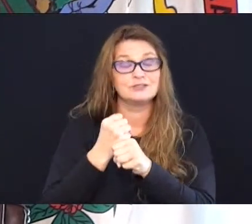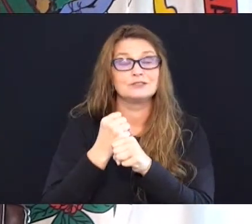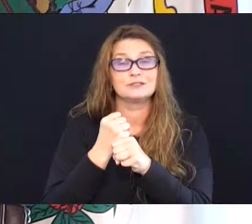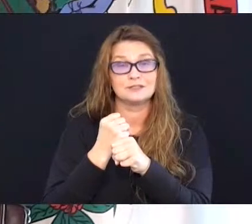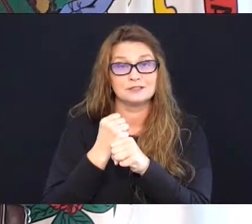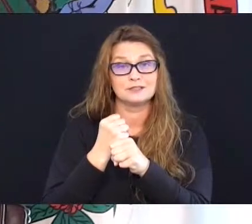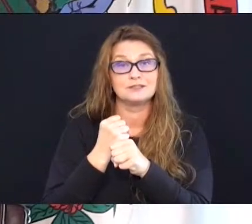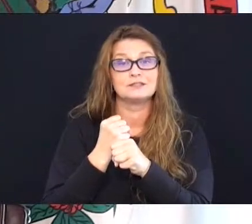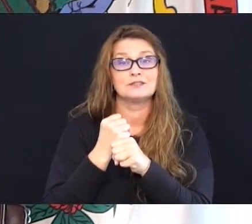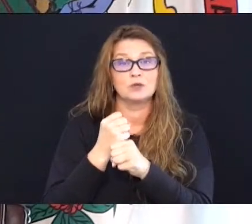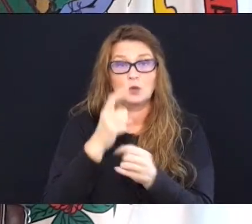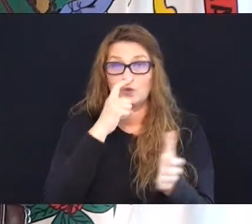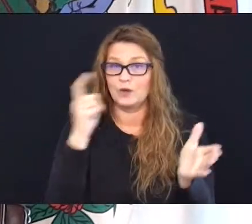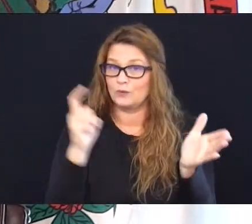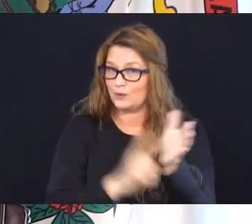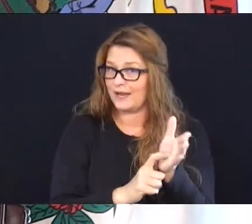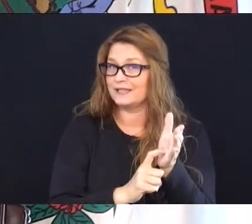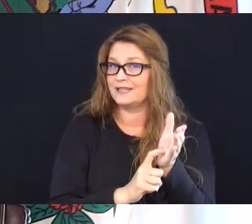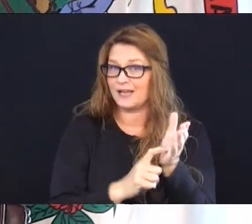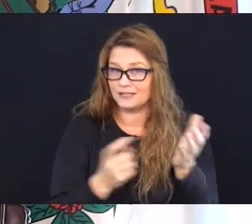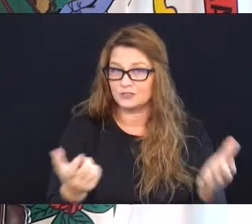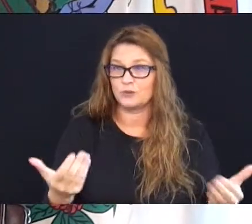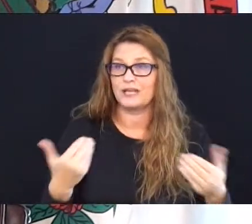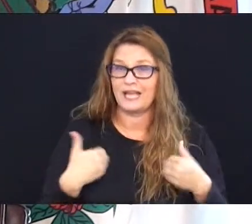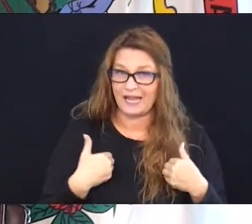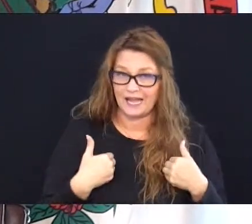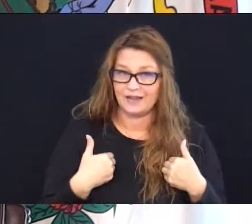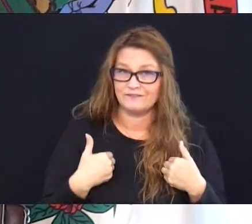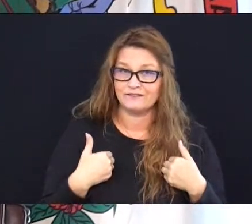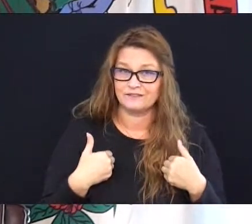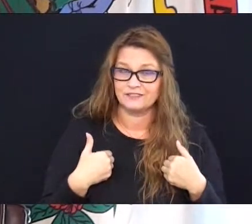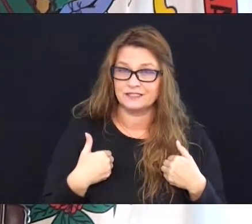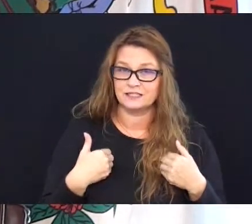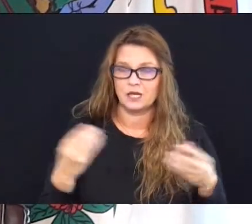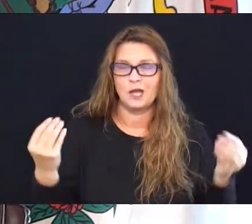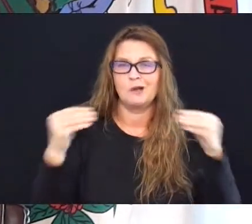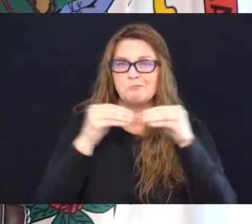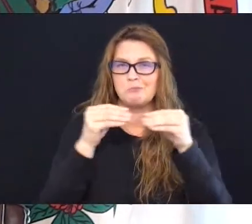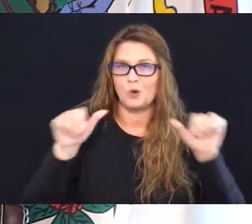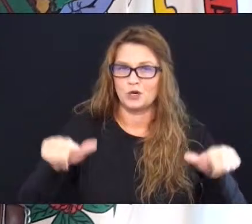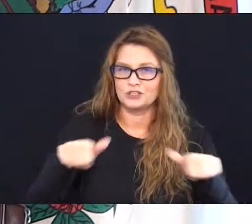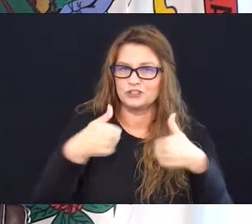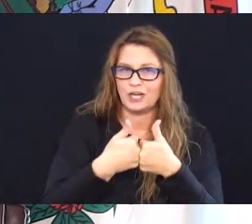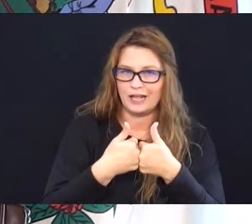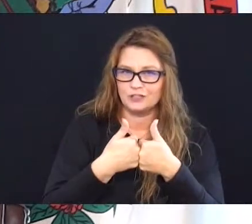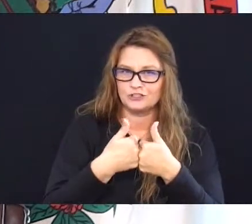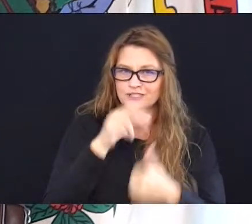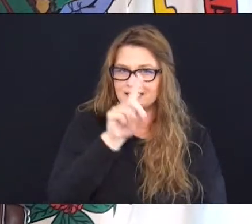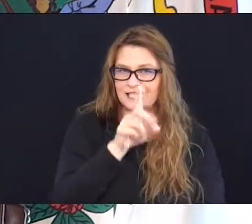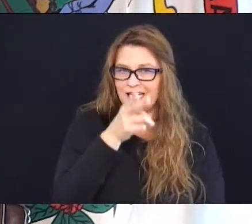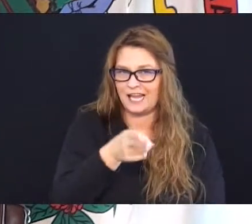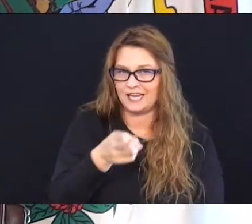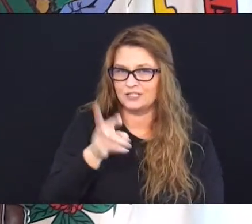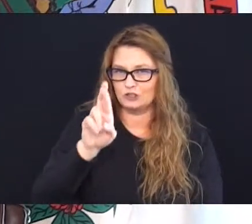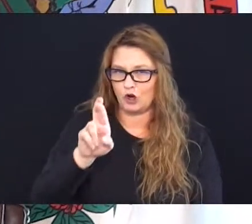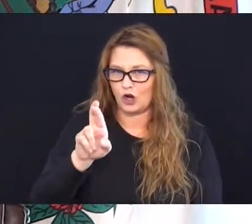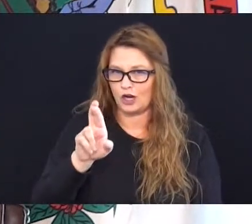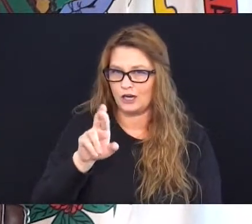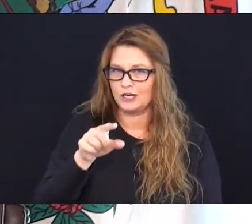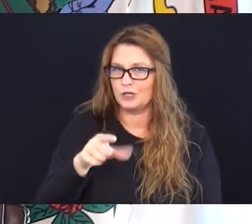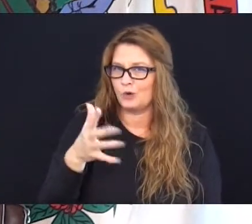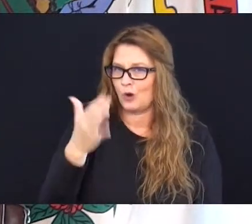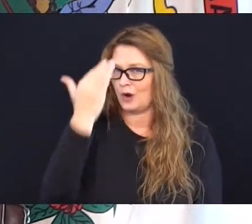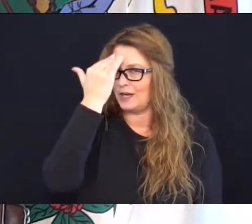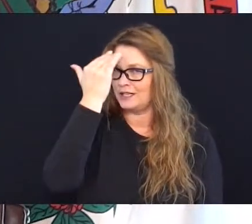we recognize that we have more and more challenges in DHHR. You know this, and again, to